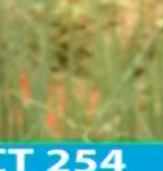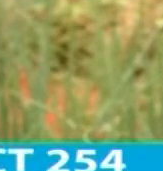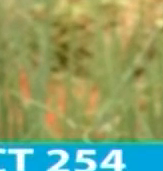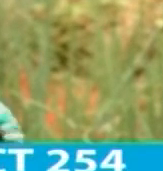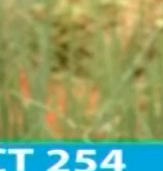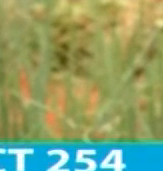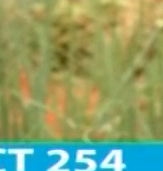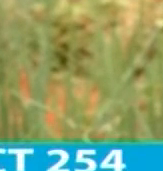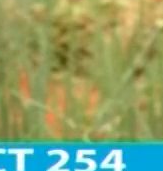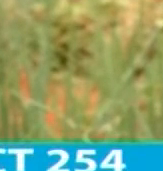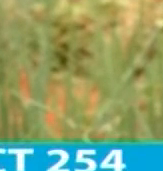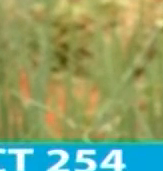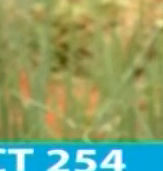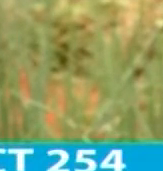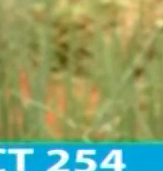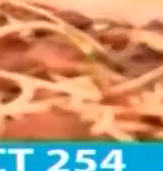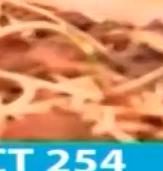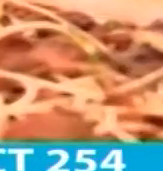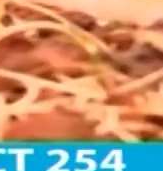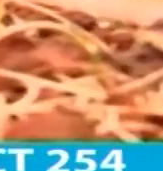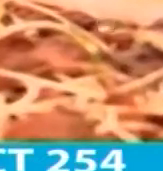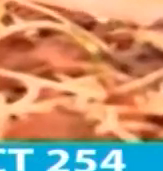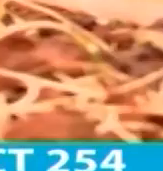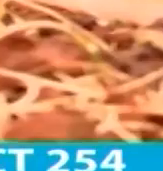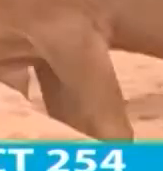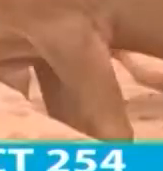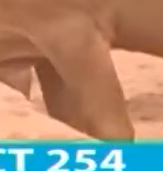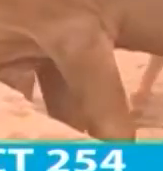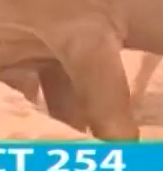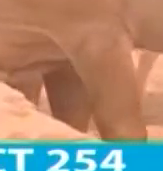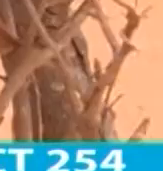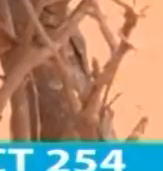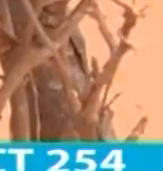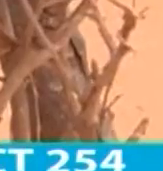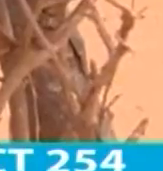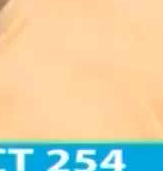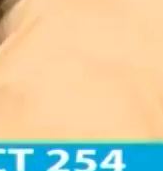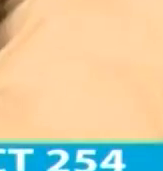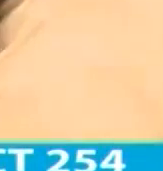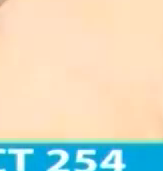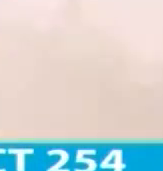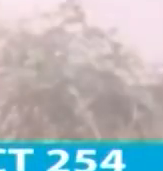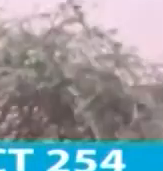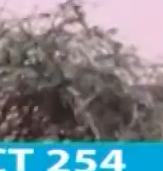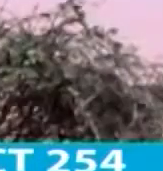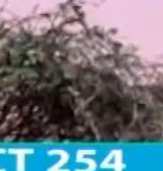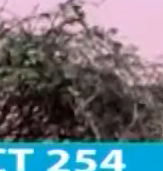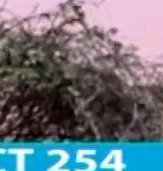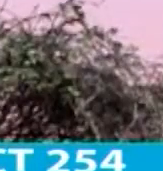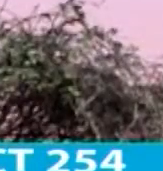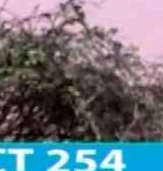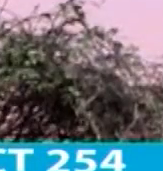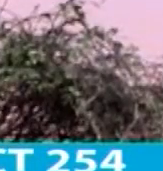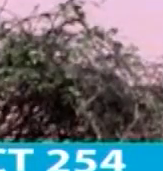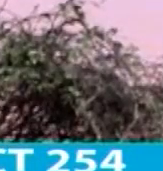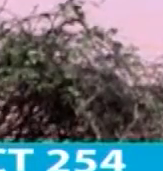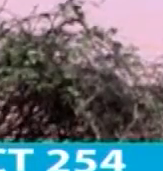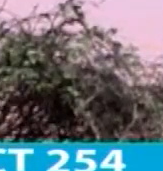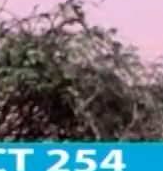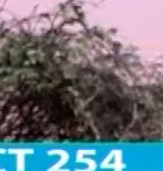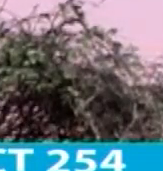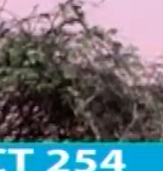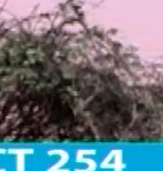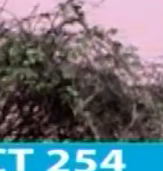kupanda haba kwa nyanya. This week on Project 254. Shamba hiyo unafaa